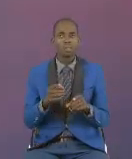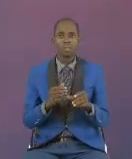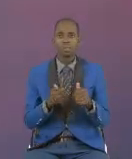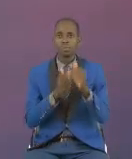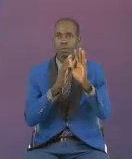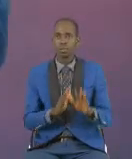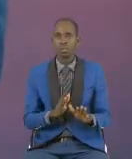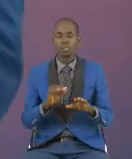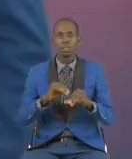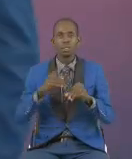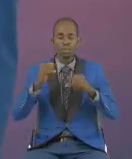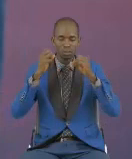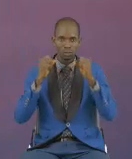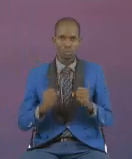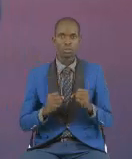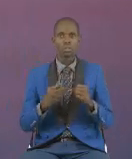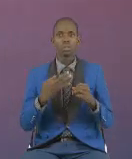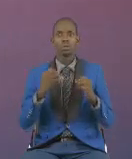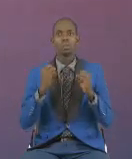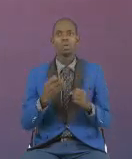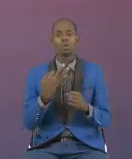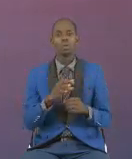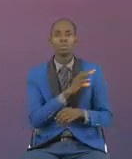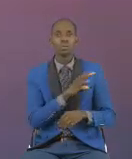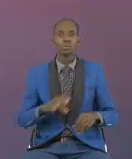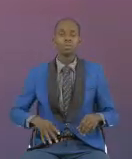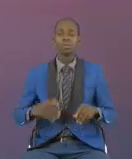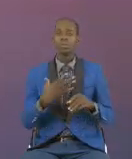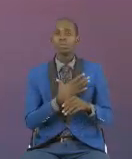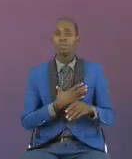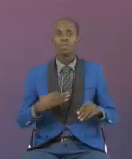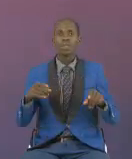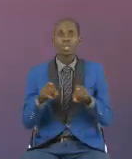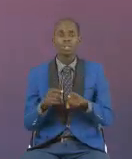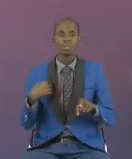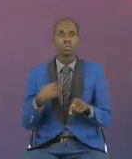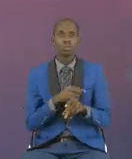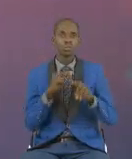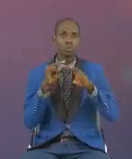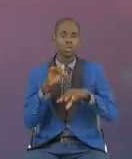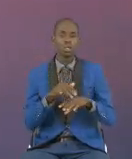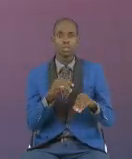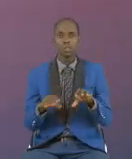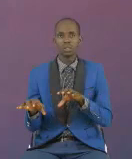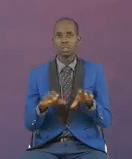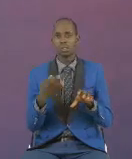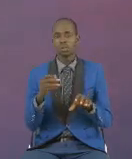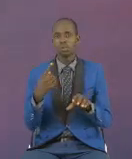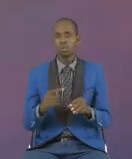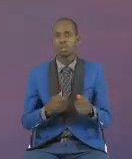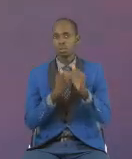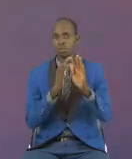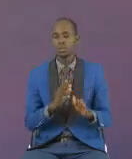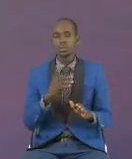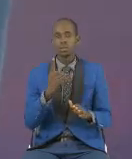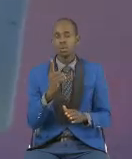and the power of Christ. And as we look at the Acts of the Apostles, there are four things that come out very well.